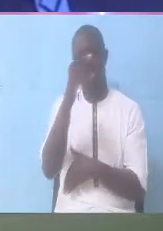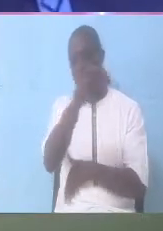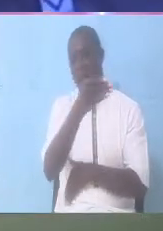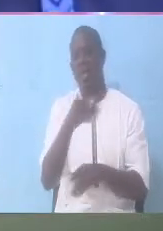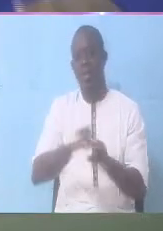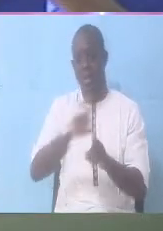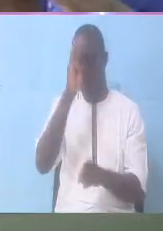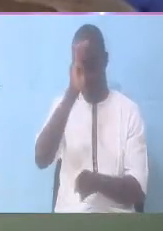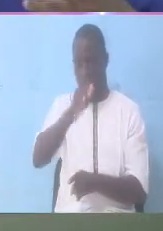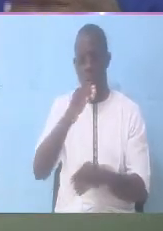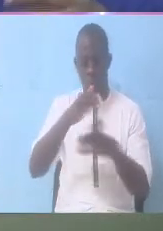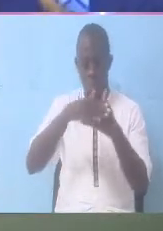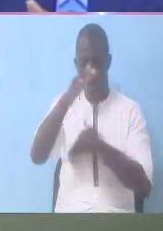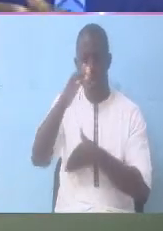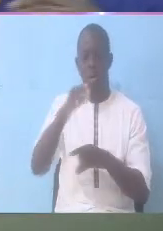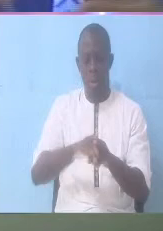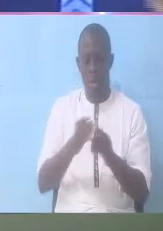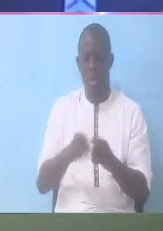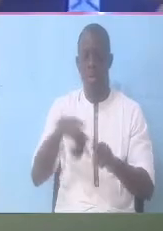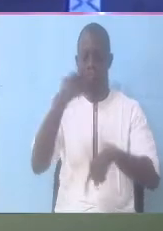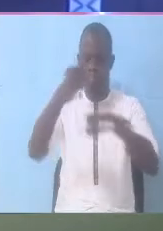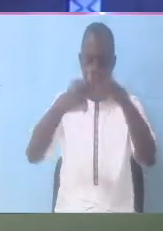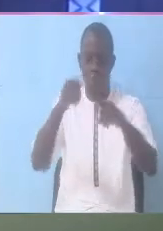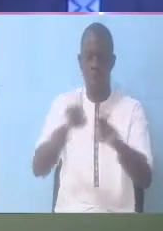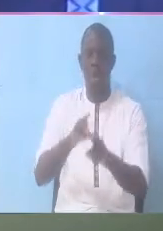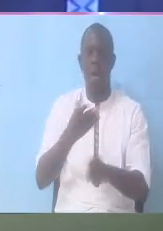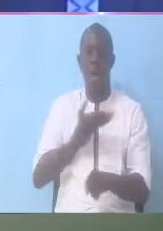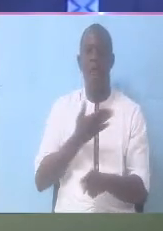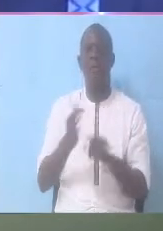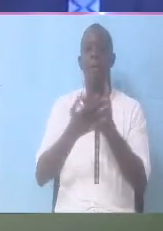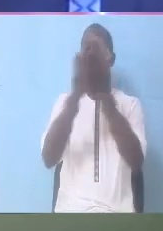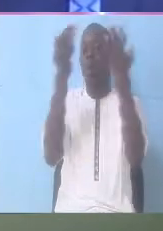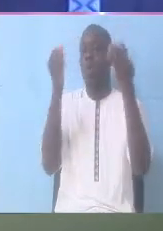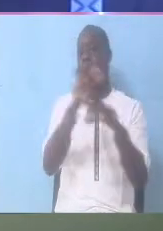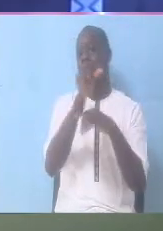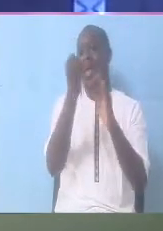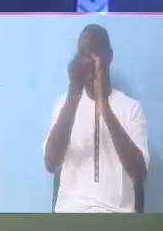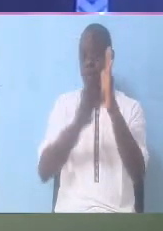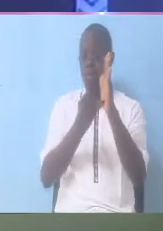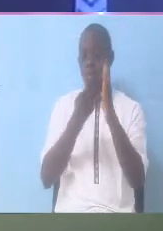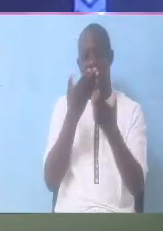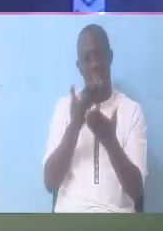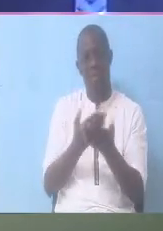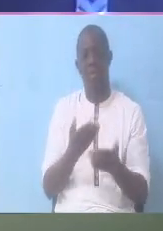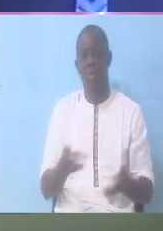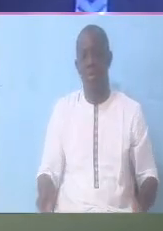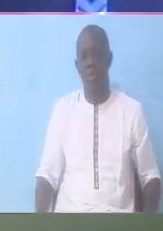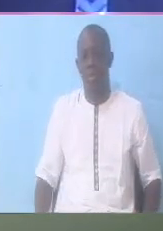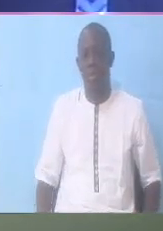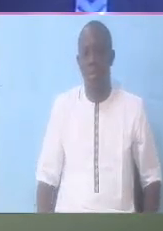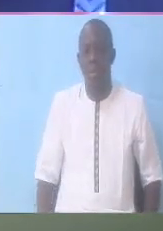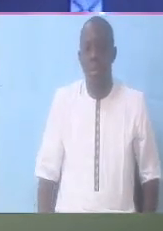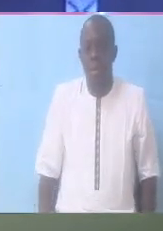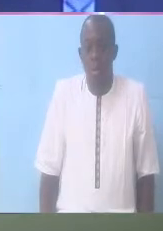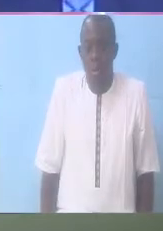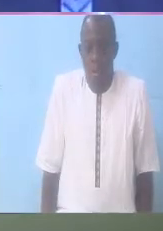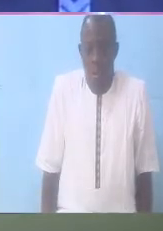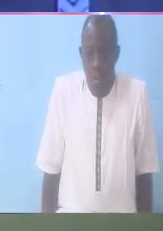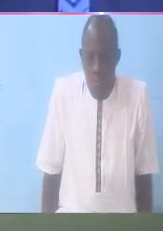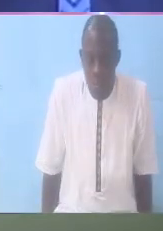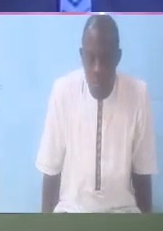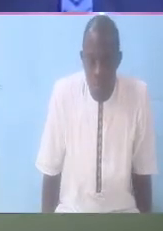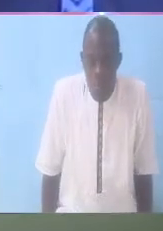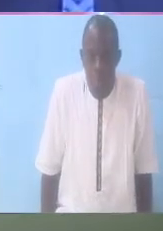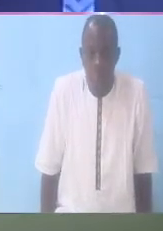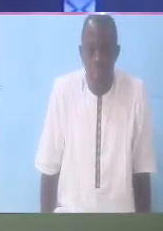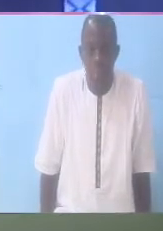Thank you very much. Let's move on. We have a lot of other issues to cover. Yes, sir. One is very important. We